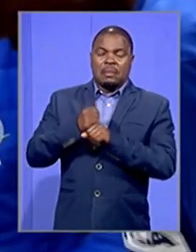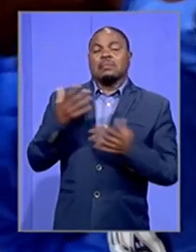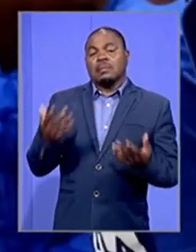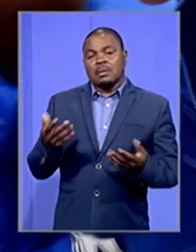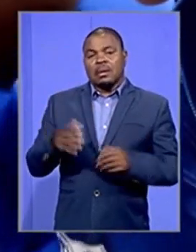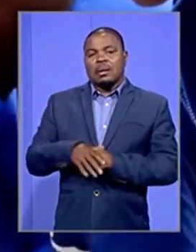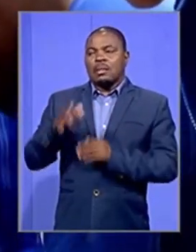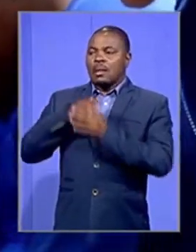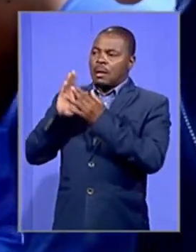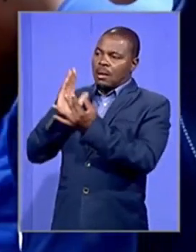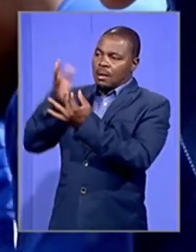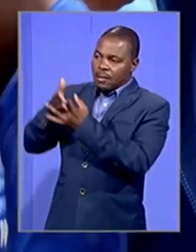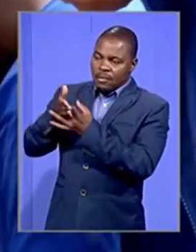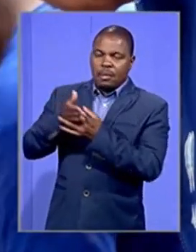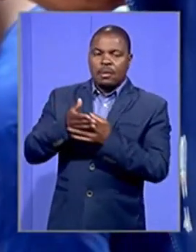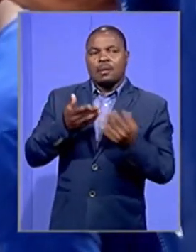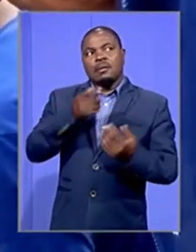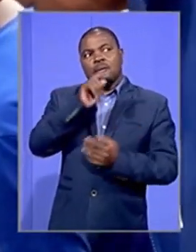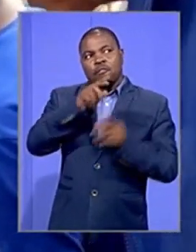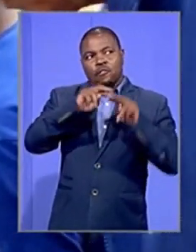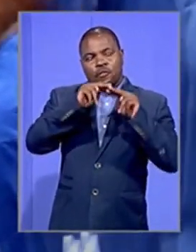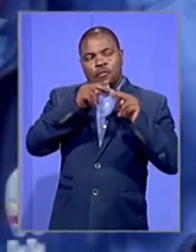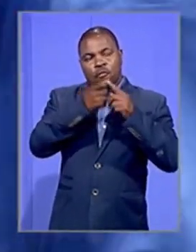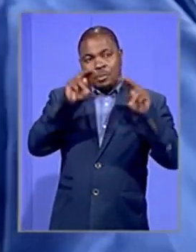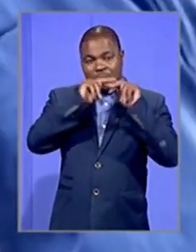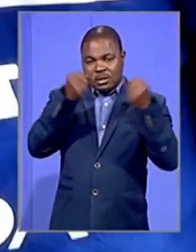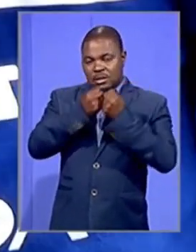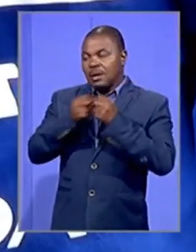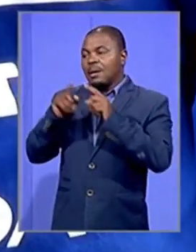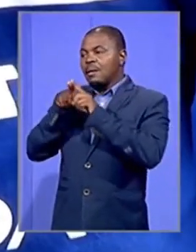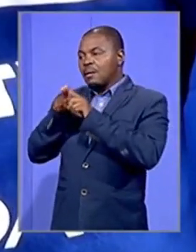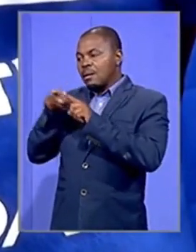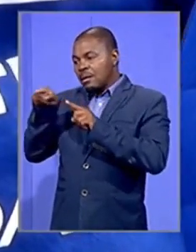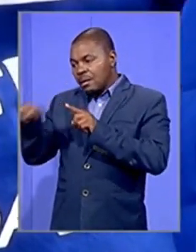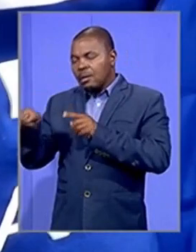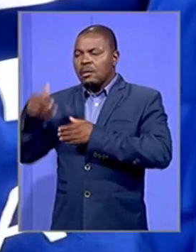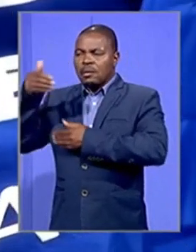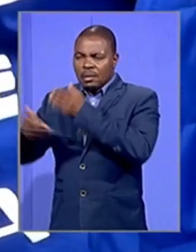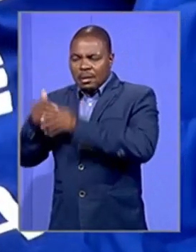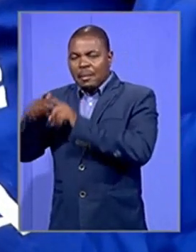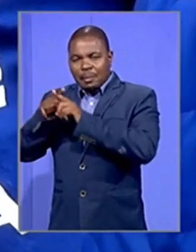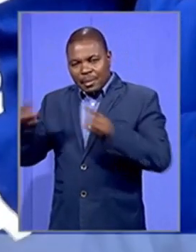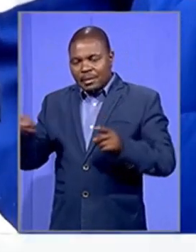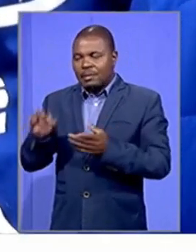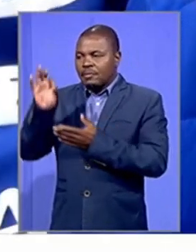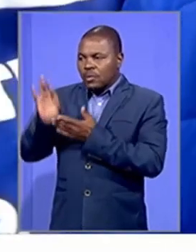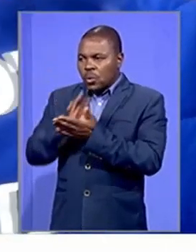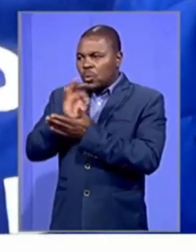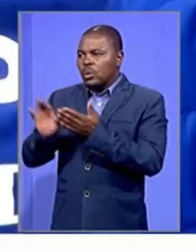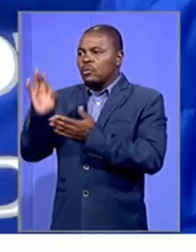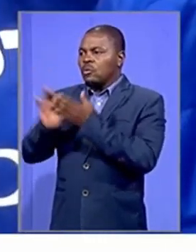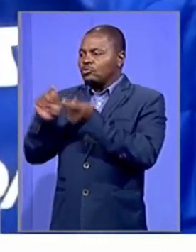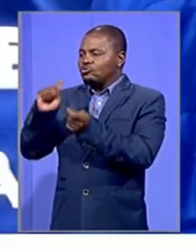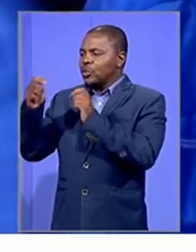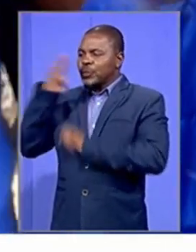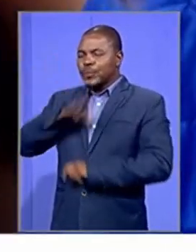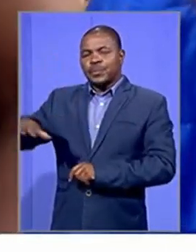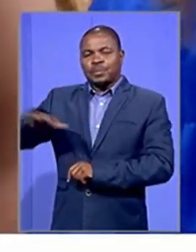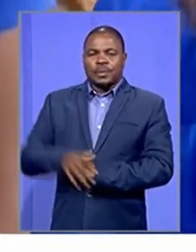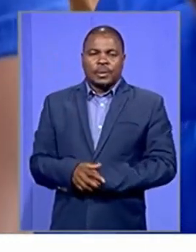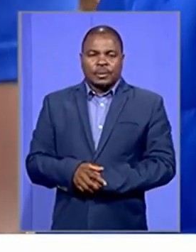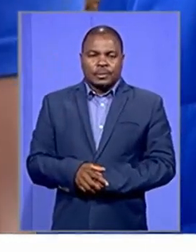di neng di a tsengwa tirisong mo masepaleng. Fela baagi ba re le fa ba ntse ba tlhopha ga gona diphetogo mo ntlheng ya ditirelo. Ke leng